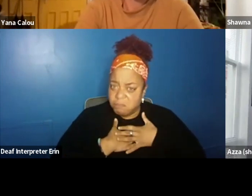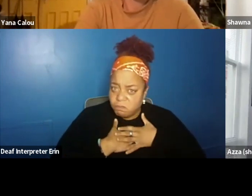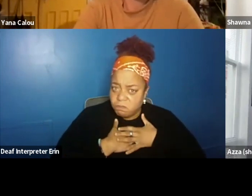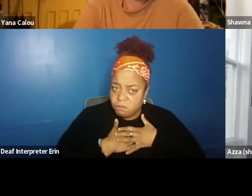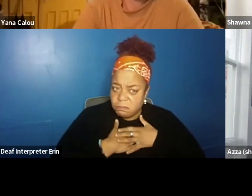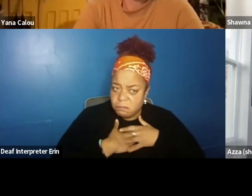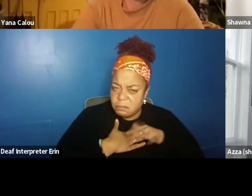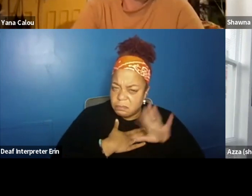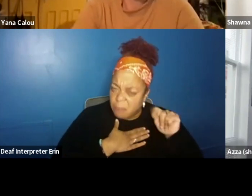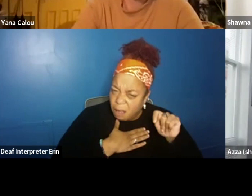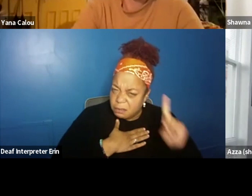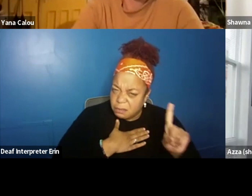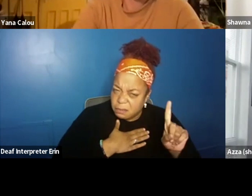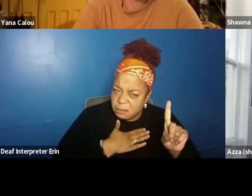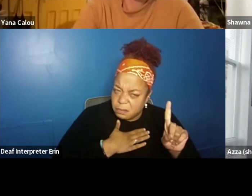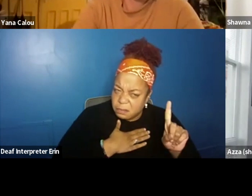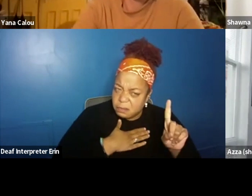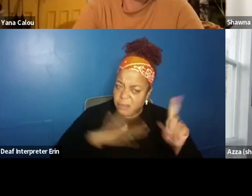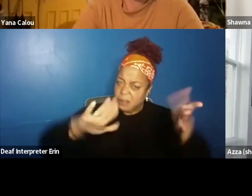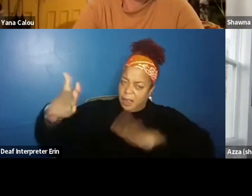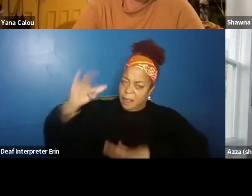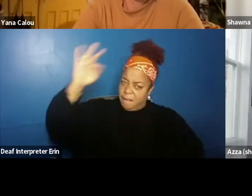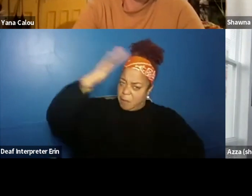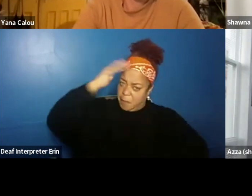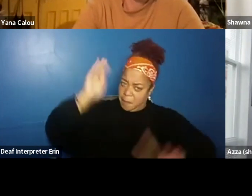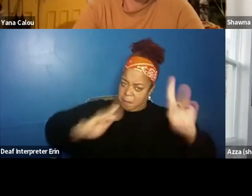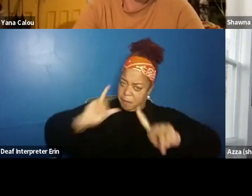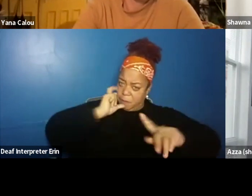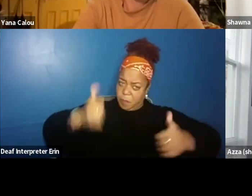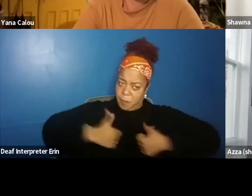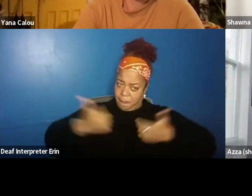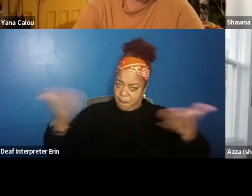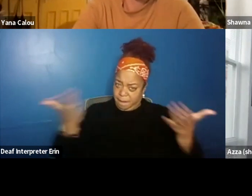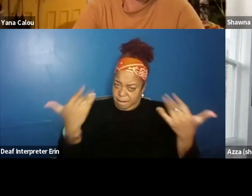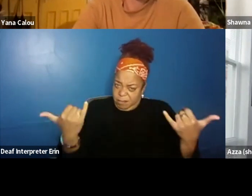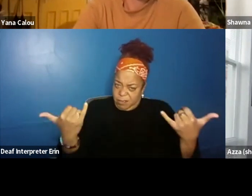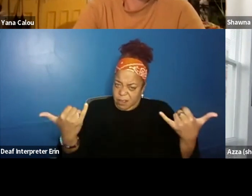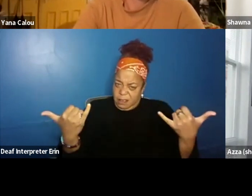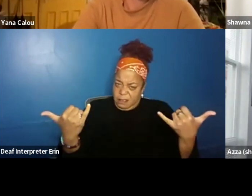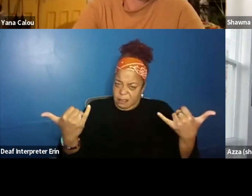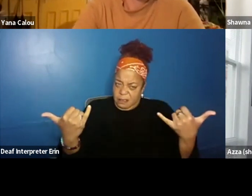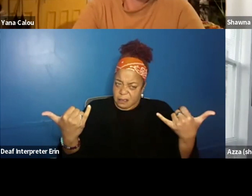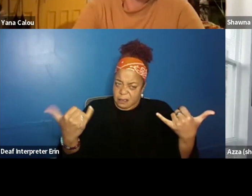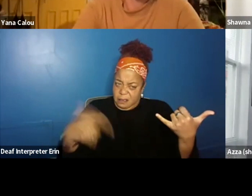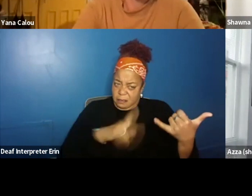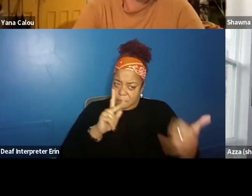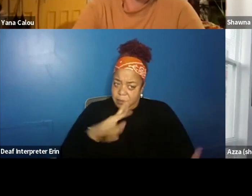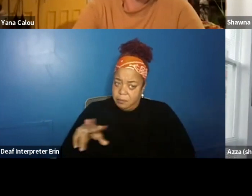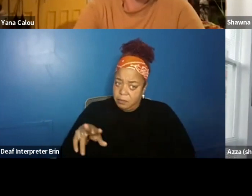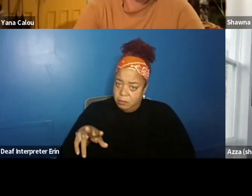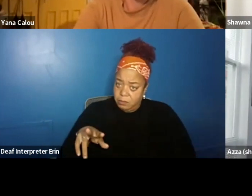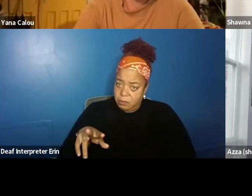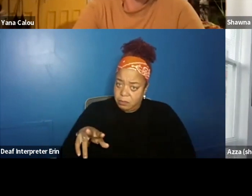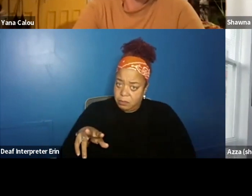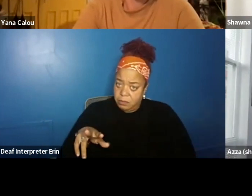now and in this place and in this time doesn't appeal to people particularly, sort of Canadians in the way